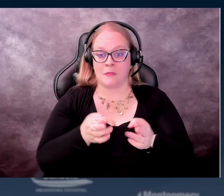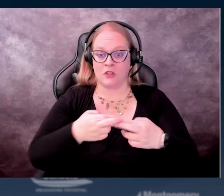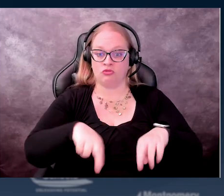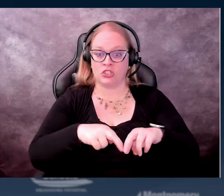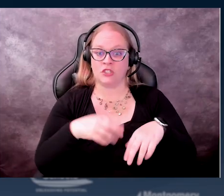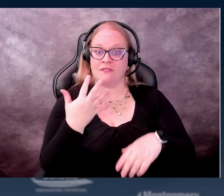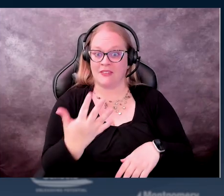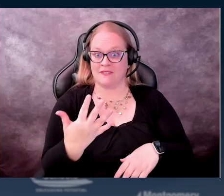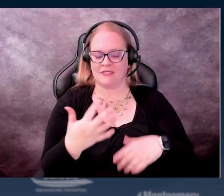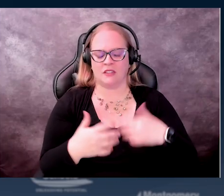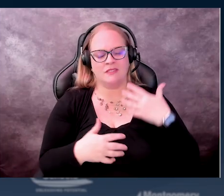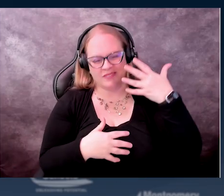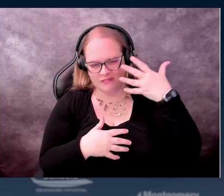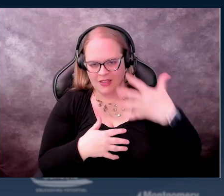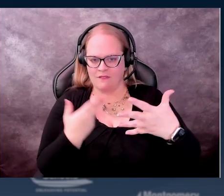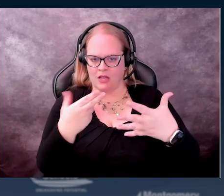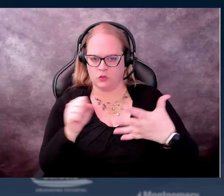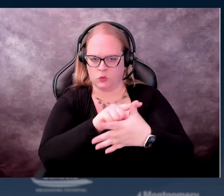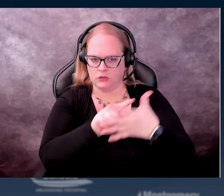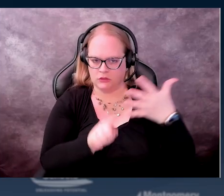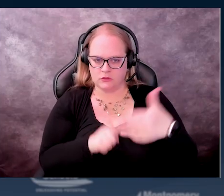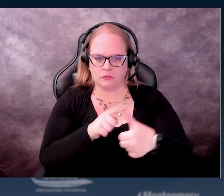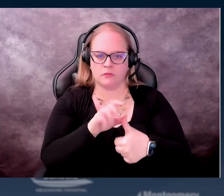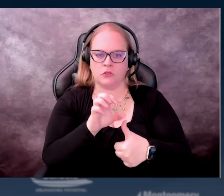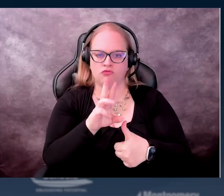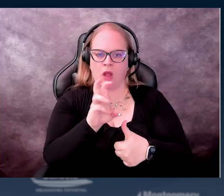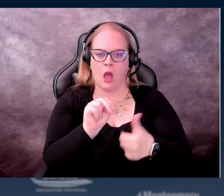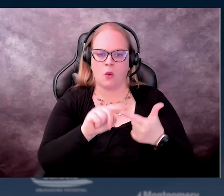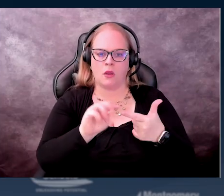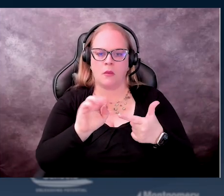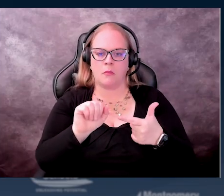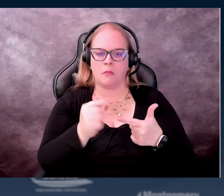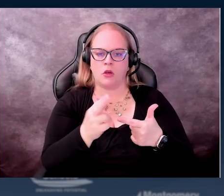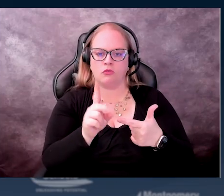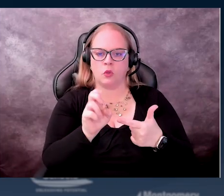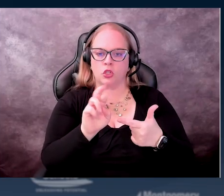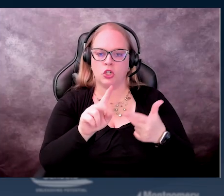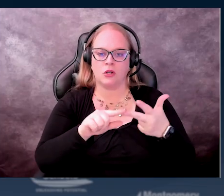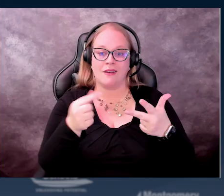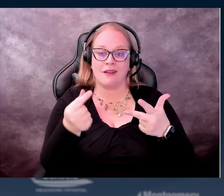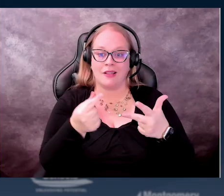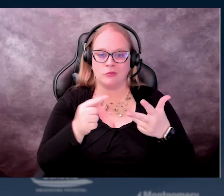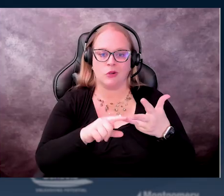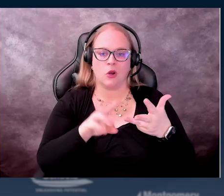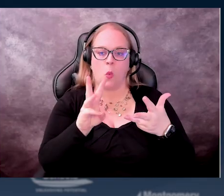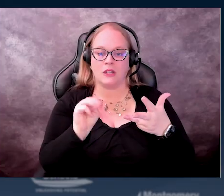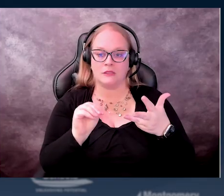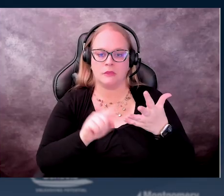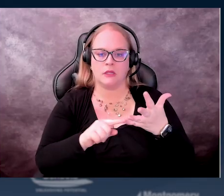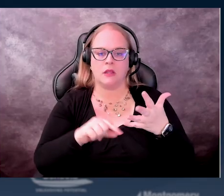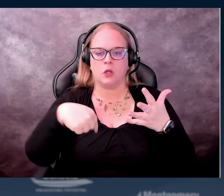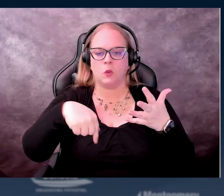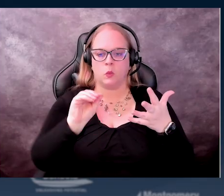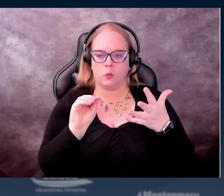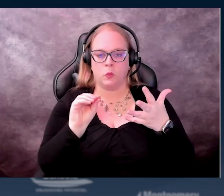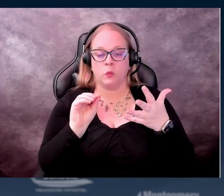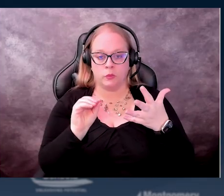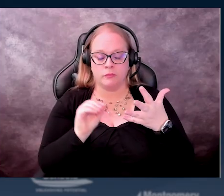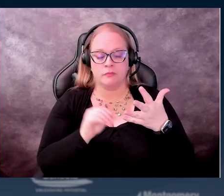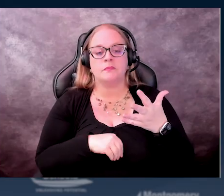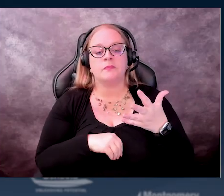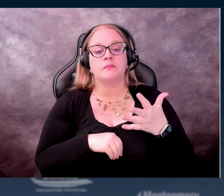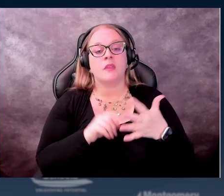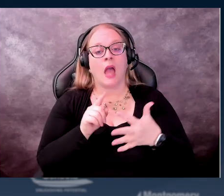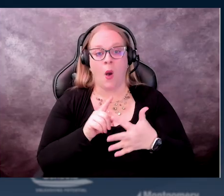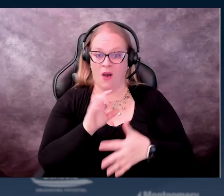schools: Crown, Magruder, Gaithersburg, Watkins Mill, and Quince Orchard. Now, Crown High School is